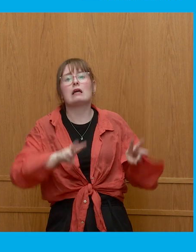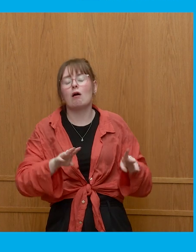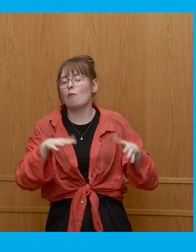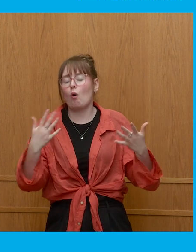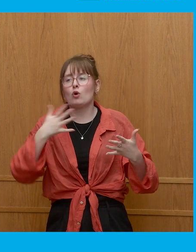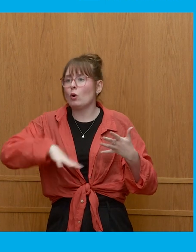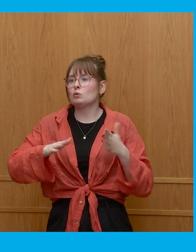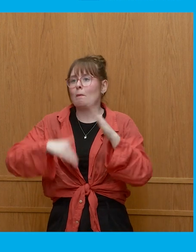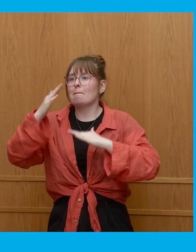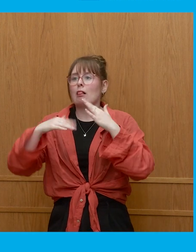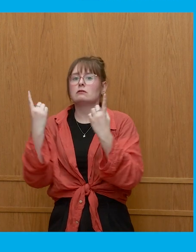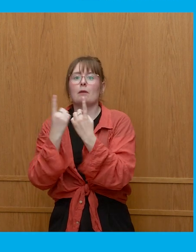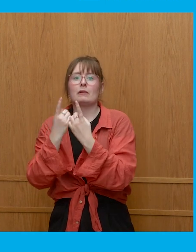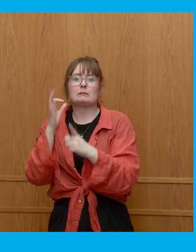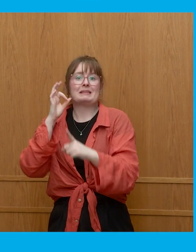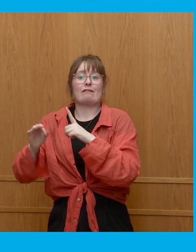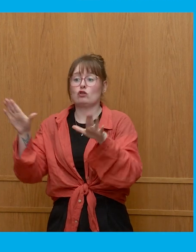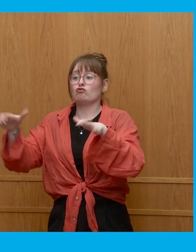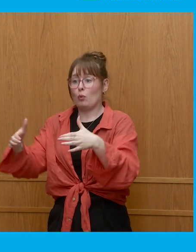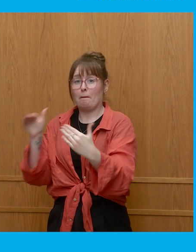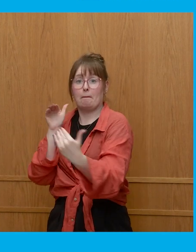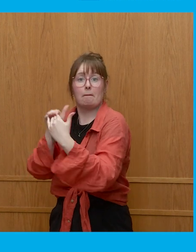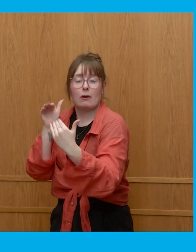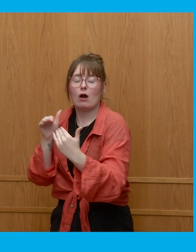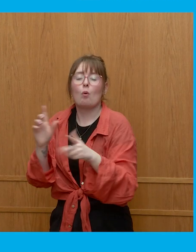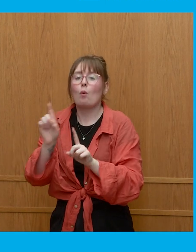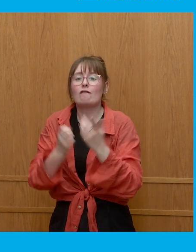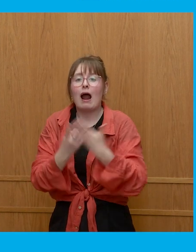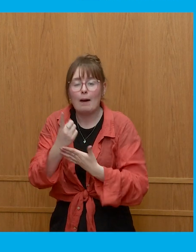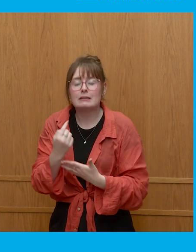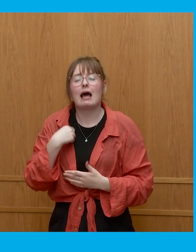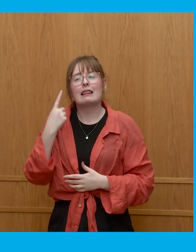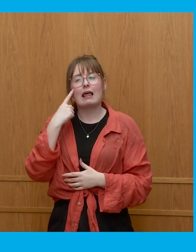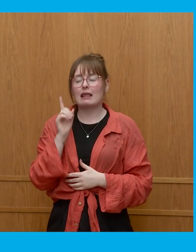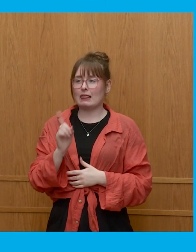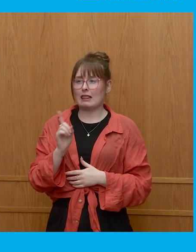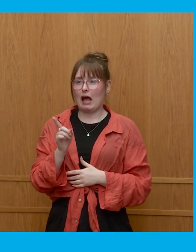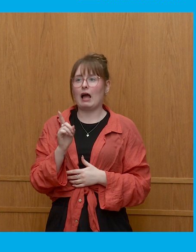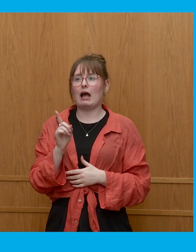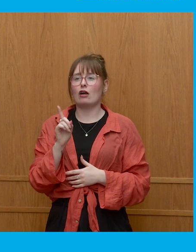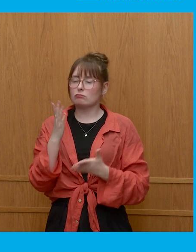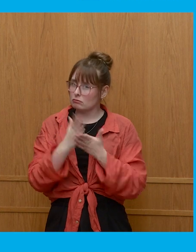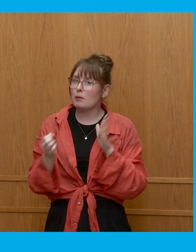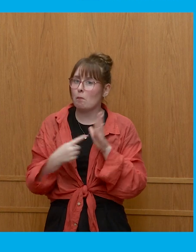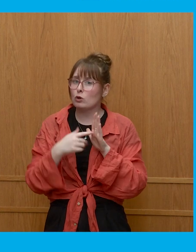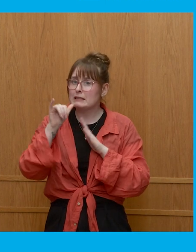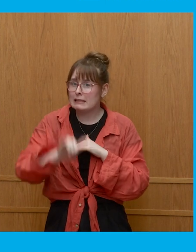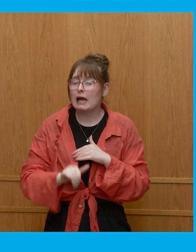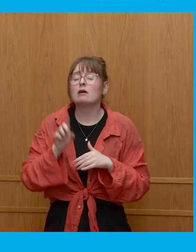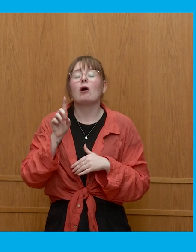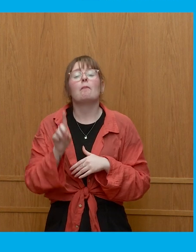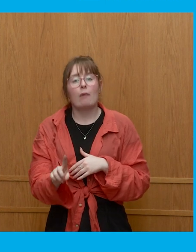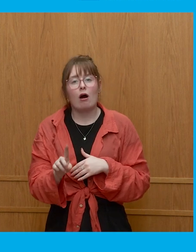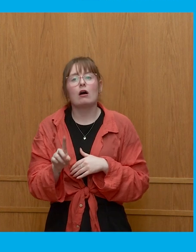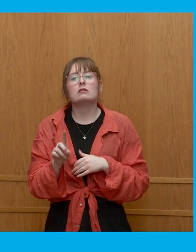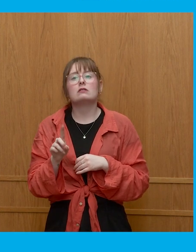then whatever happens down there. But I do think those things are really, really important. But I won't ever go away from the fact that if it